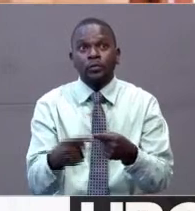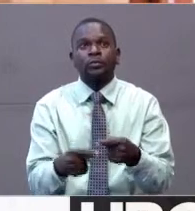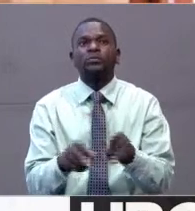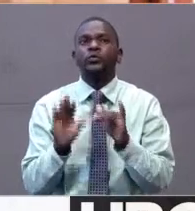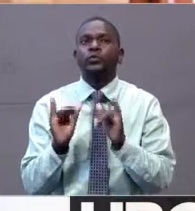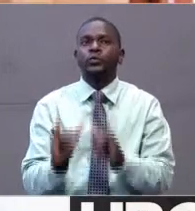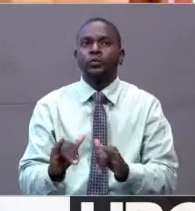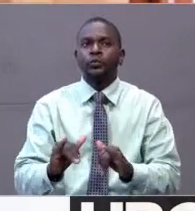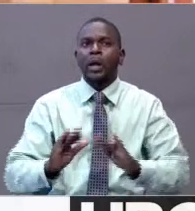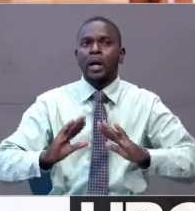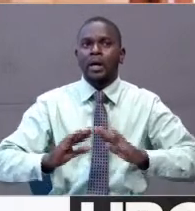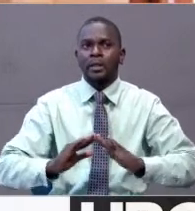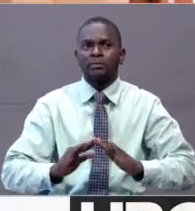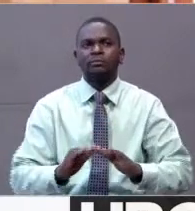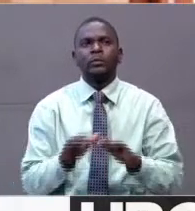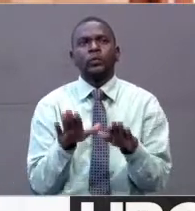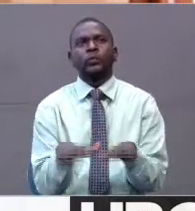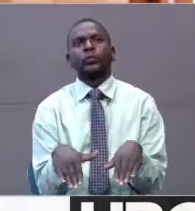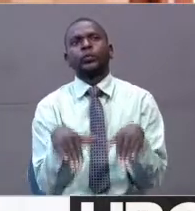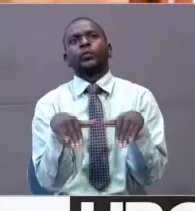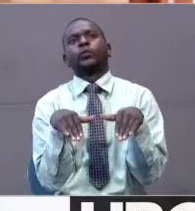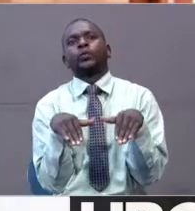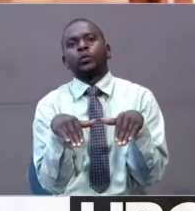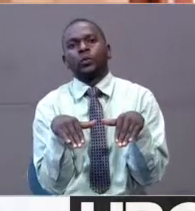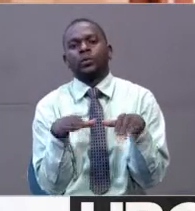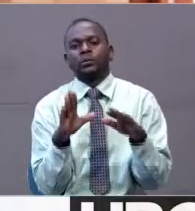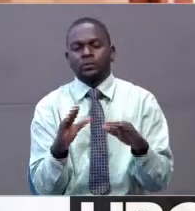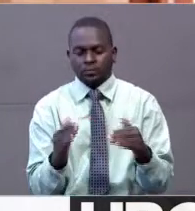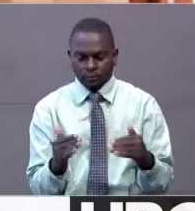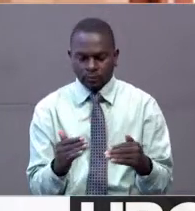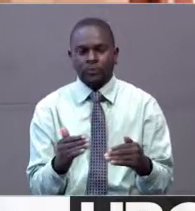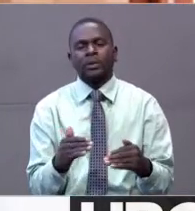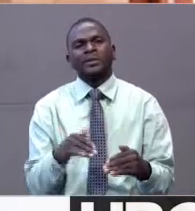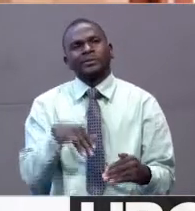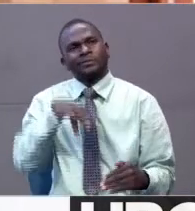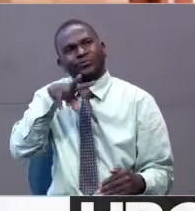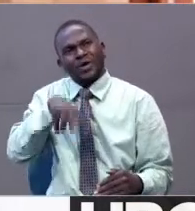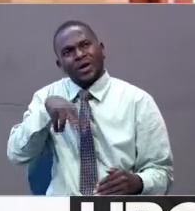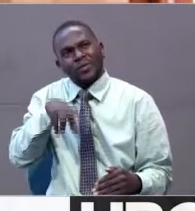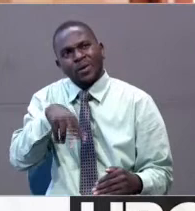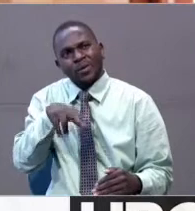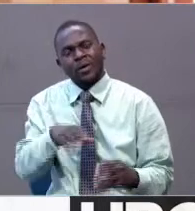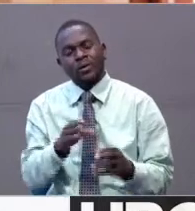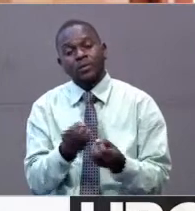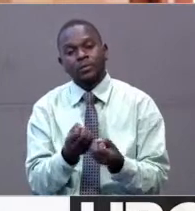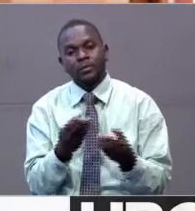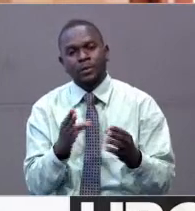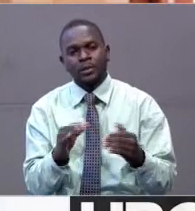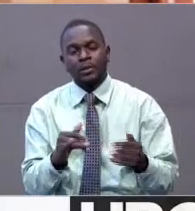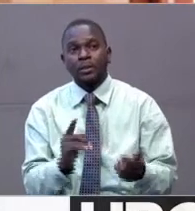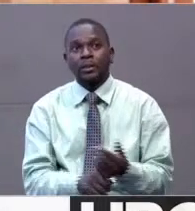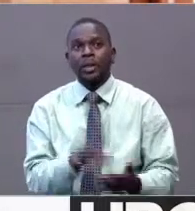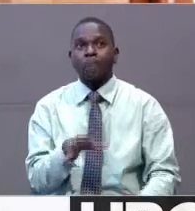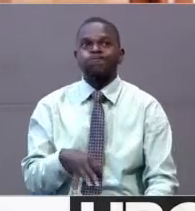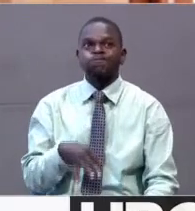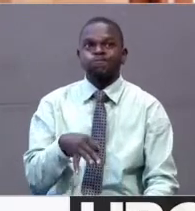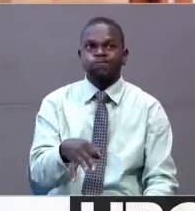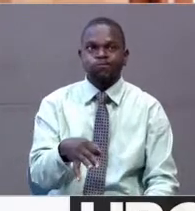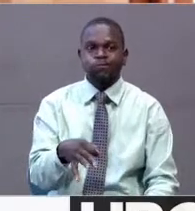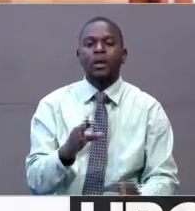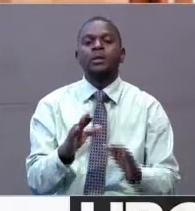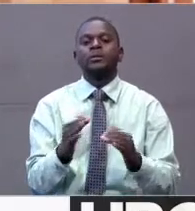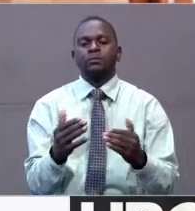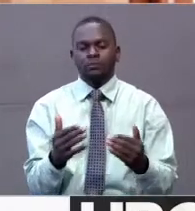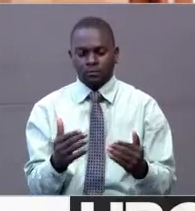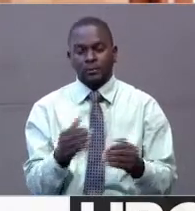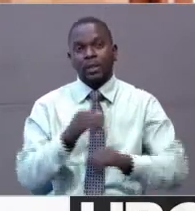home, they become so redundant, they become so demoralized. That is why many of them are getting pregnant. So